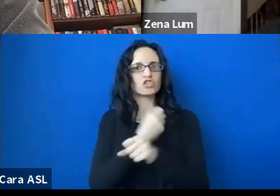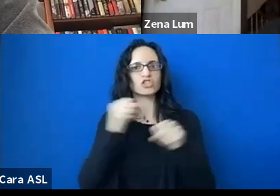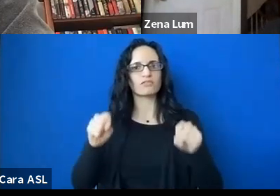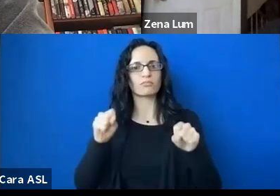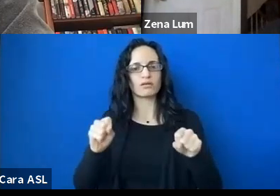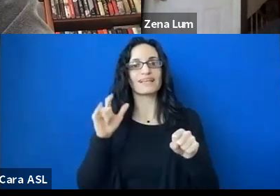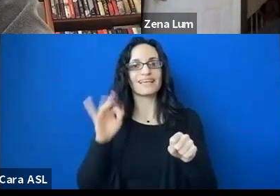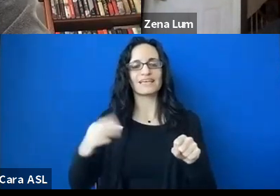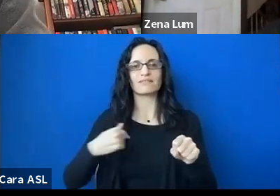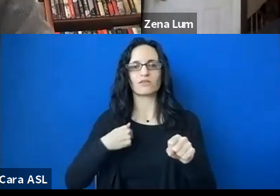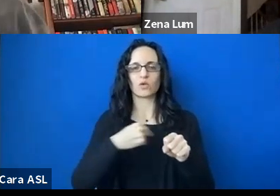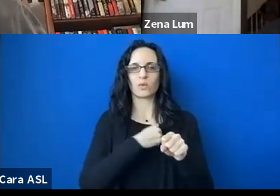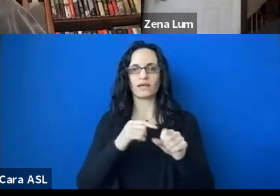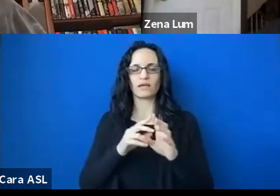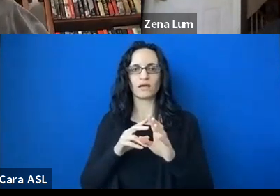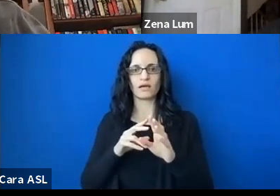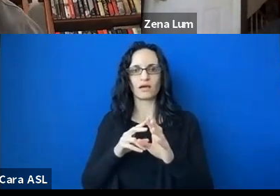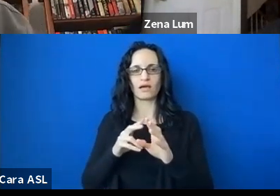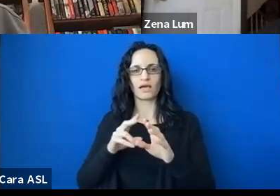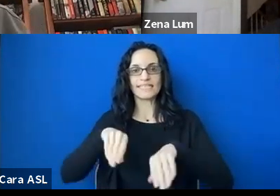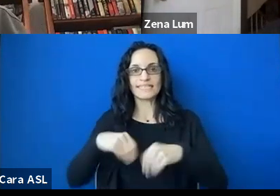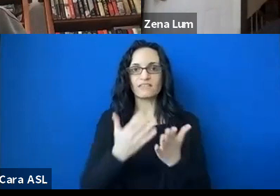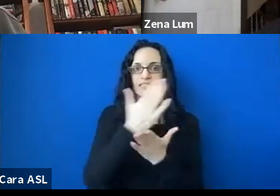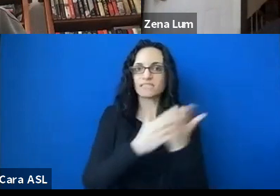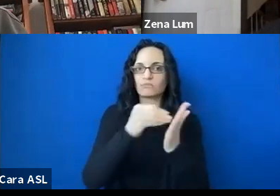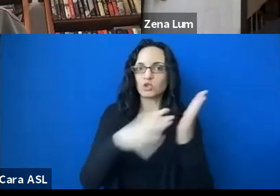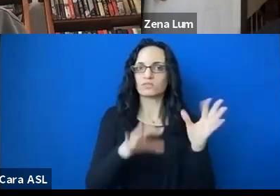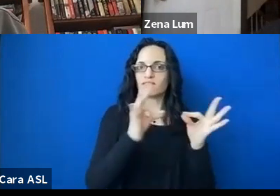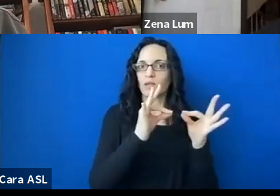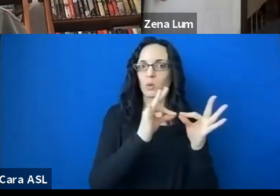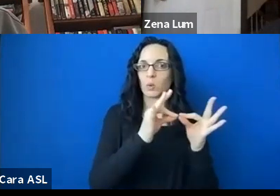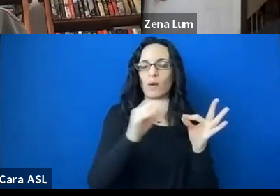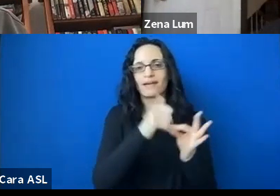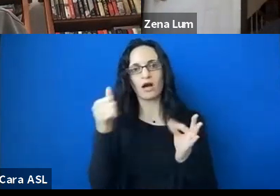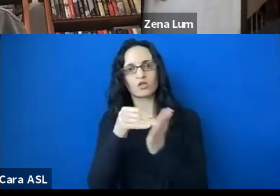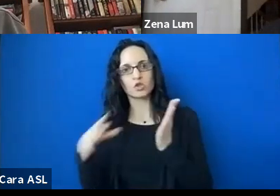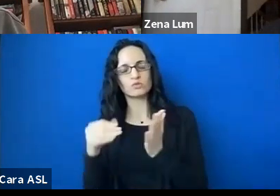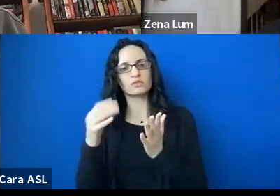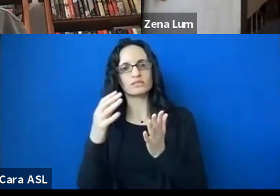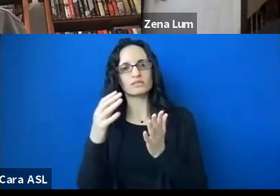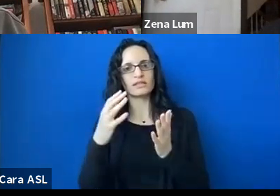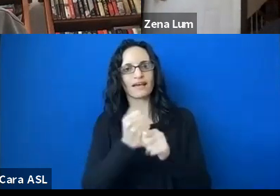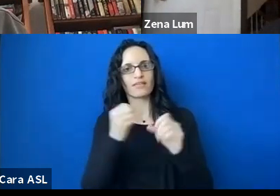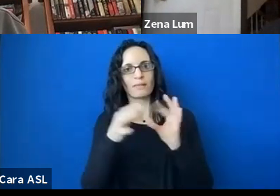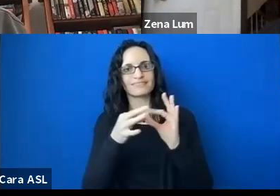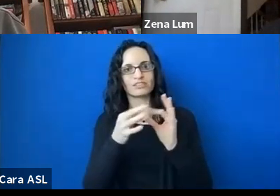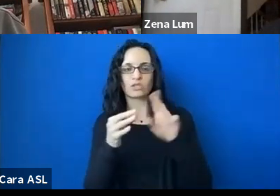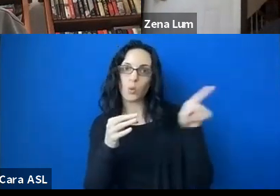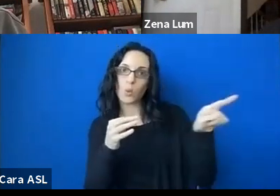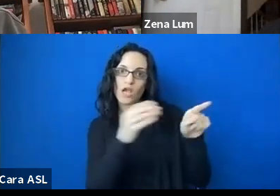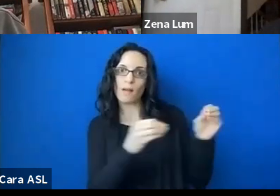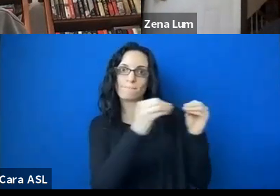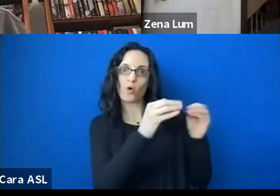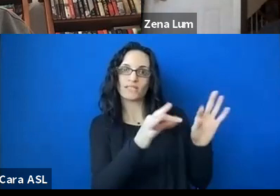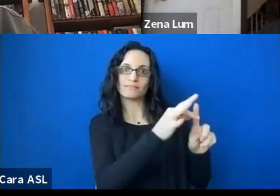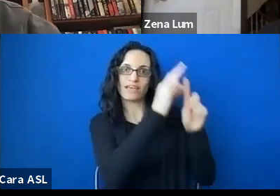placing value on students and some students get messages that they're more special than others. I don't know what to